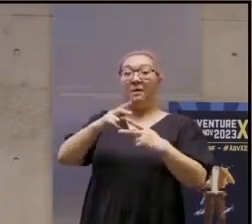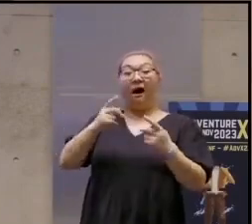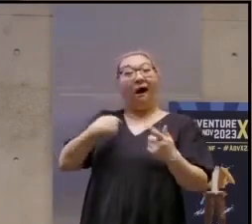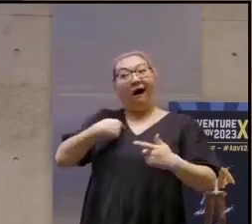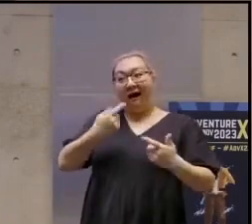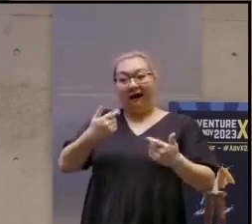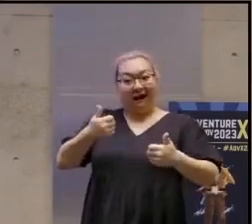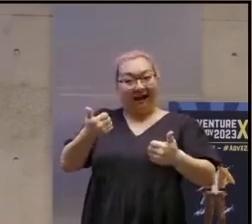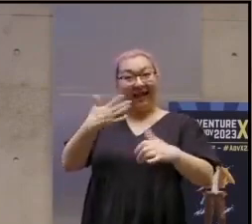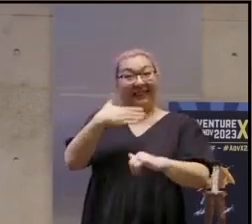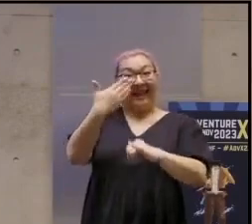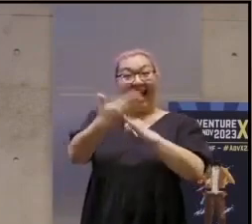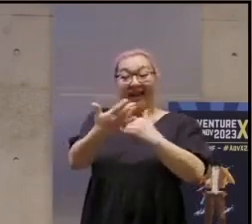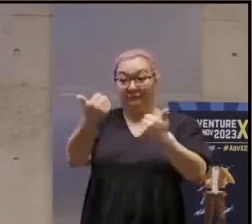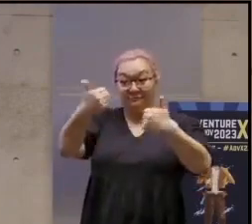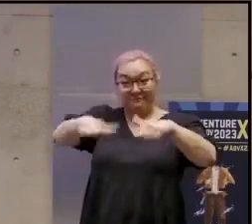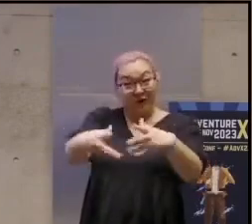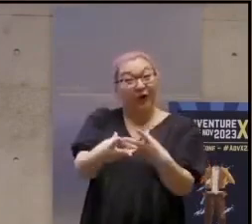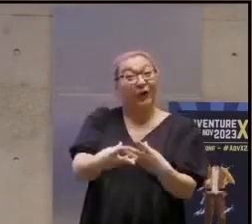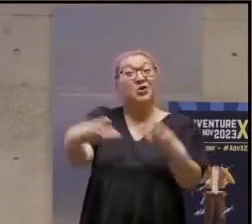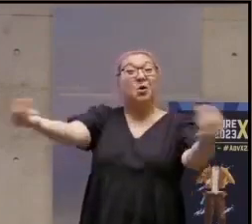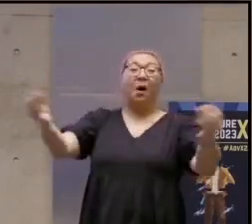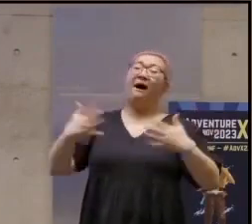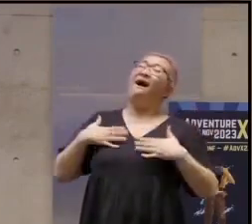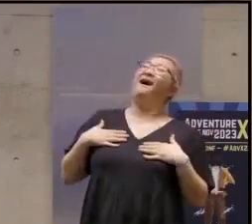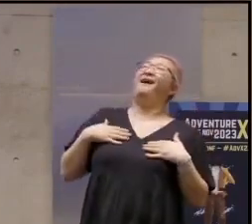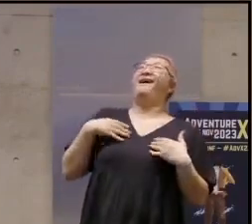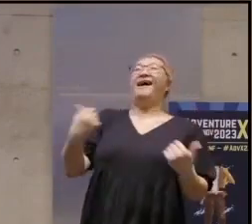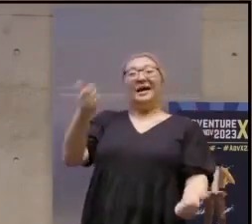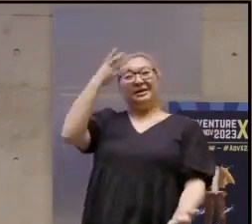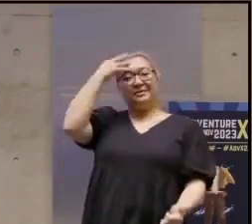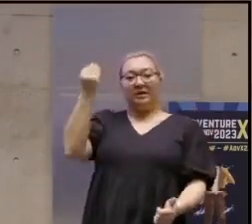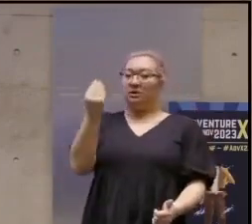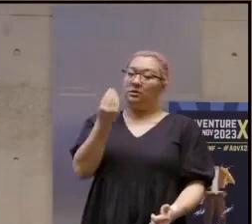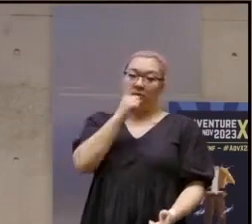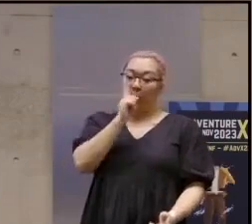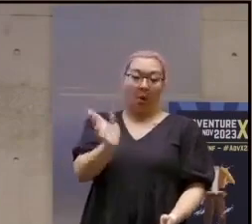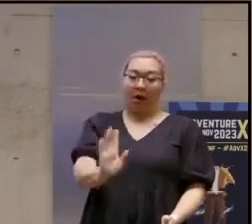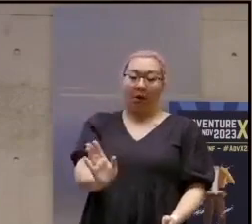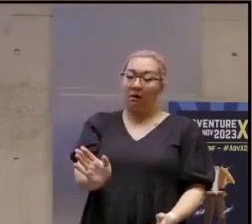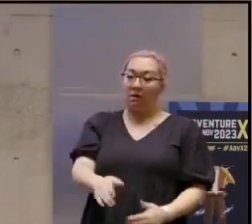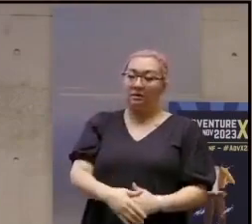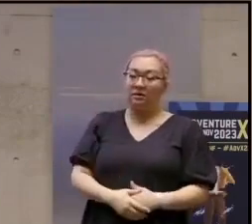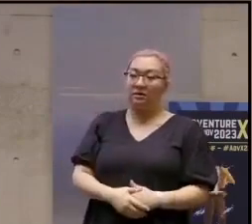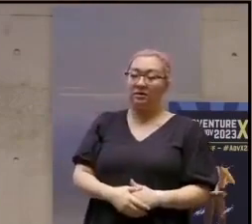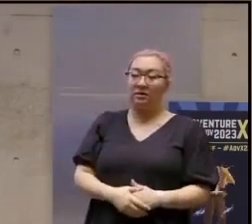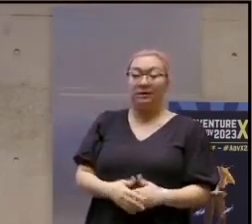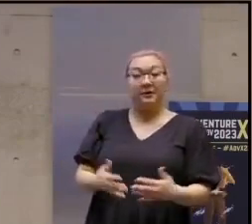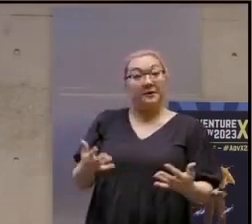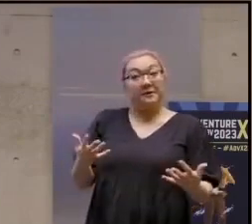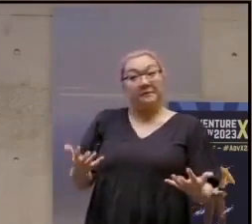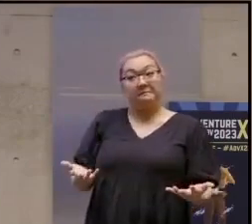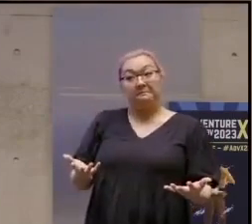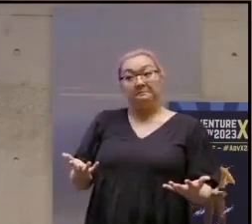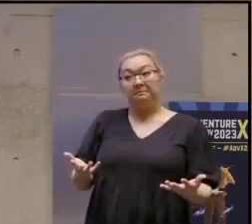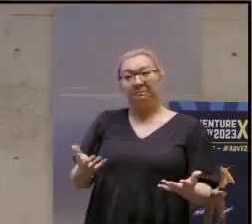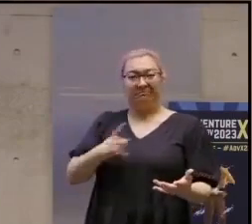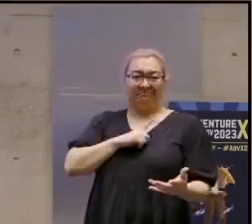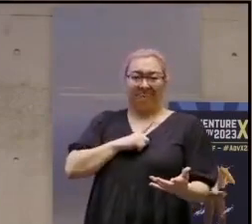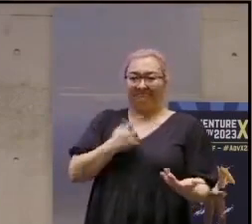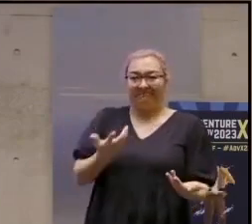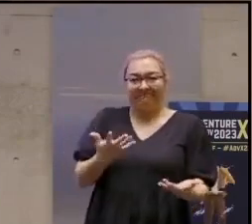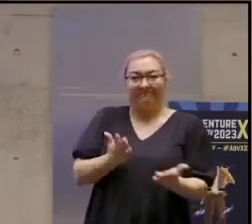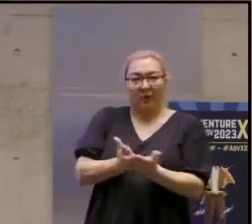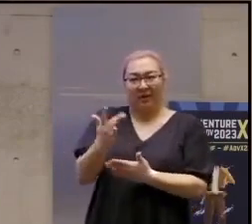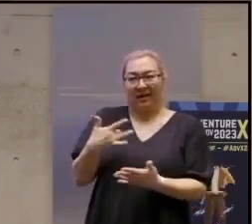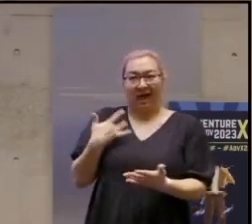the players. So you have to have a certain constraint in that realm, but then you can be creative in